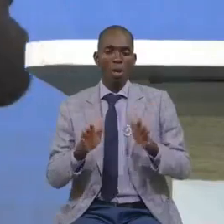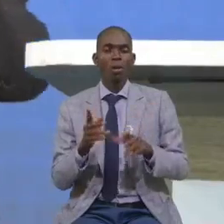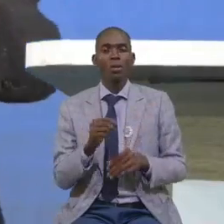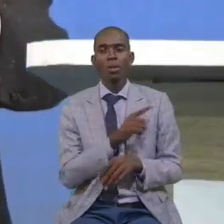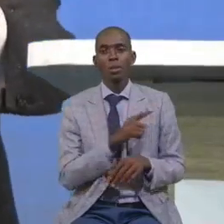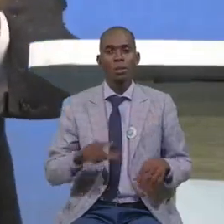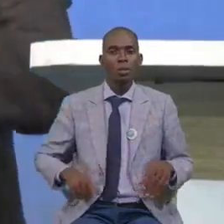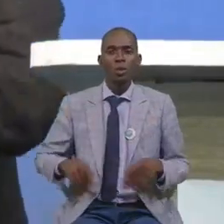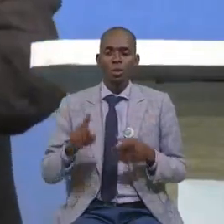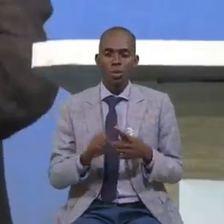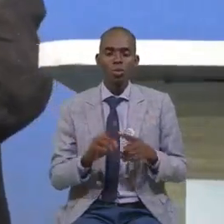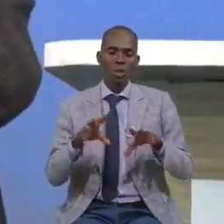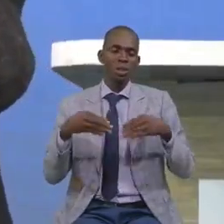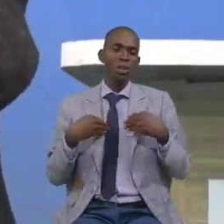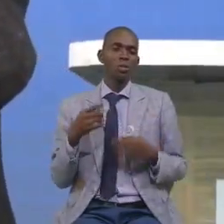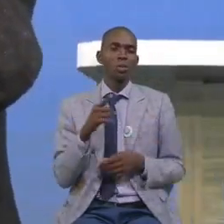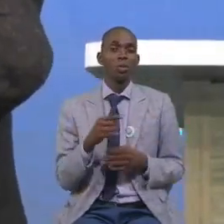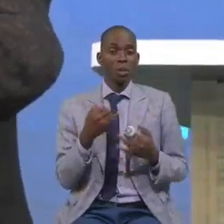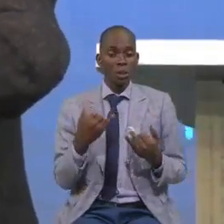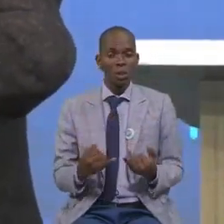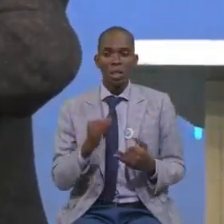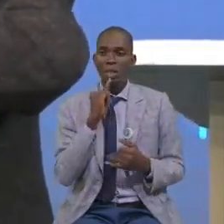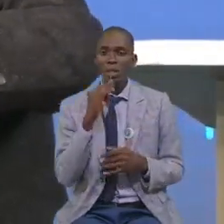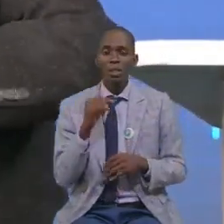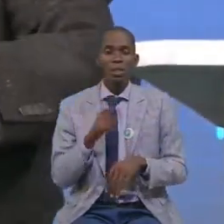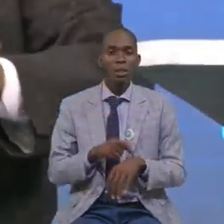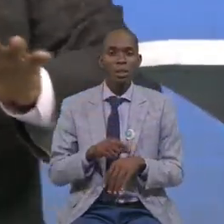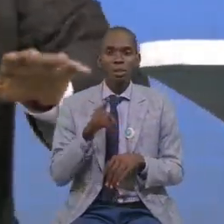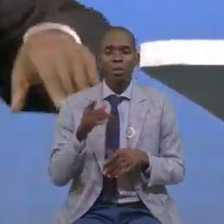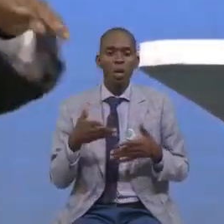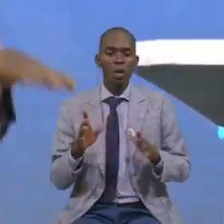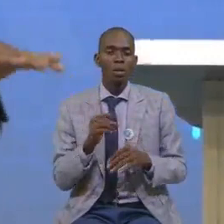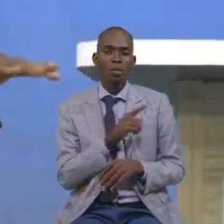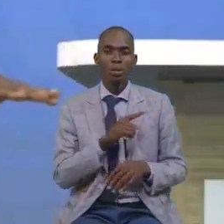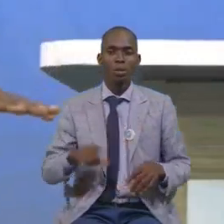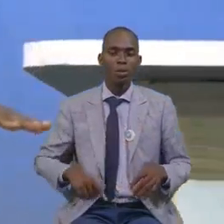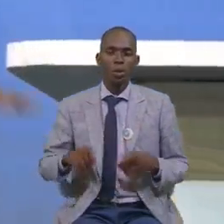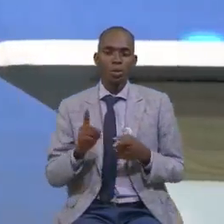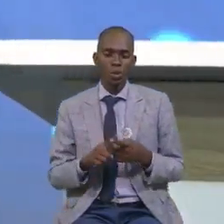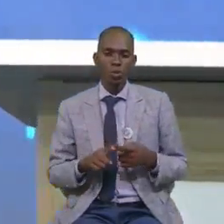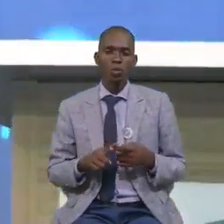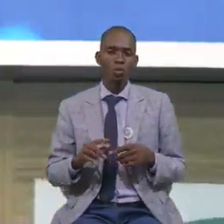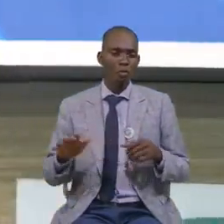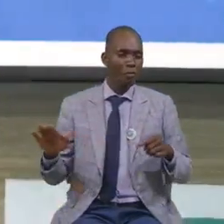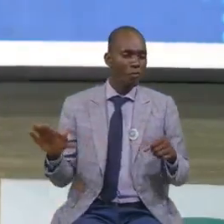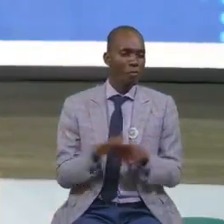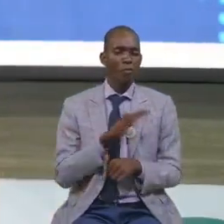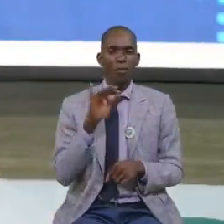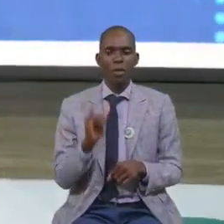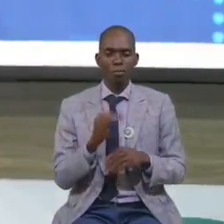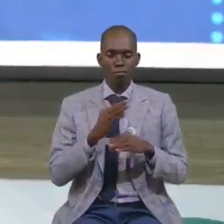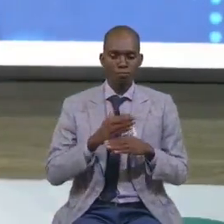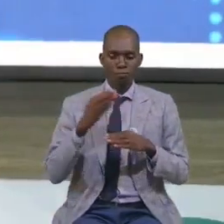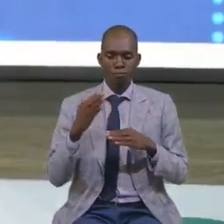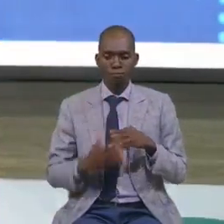to receive you. Here is the moment when you allow the Lord to fully, completely